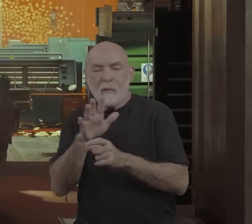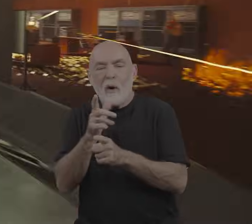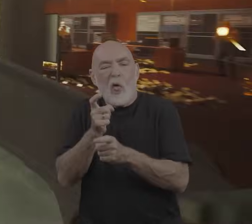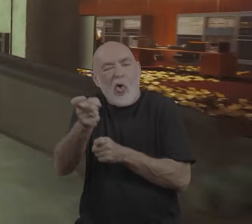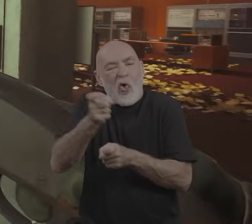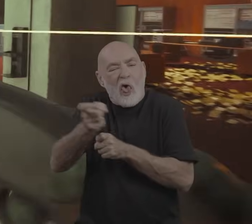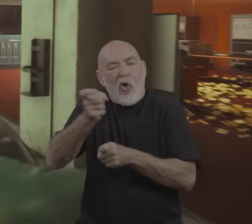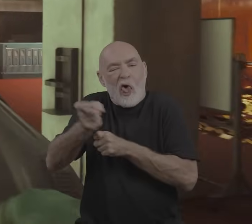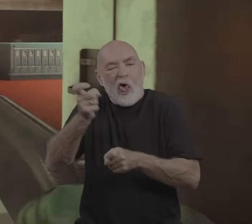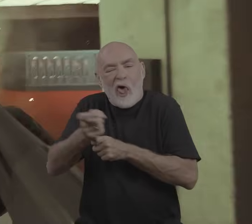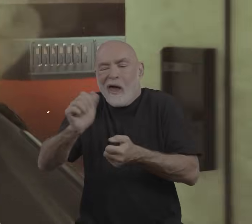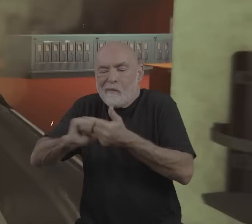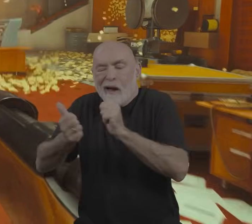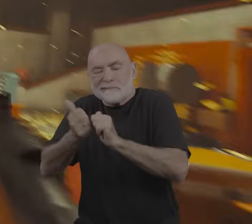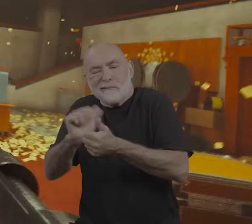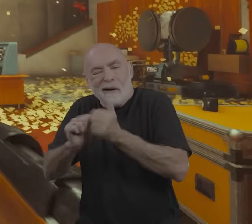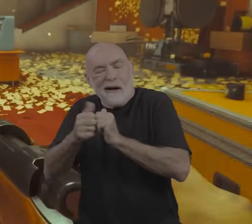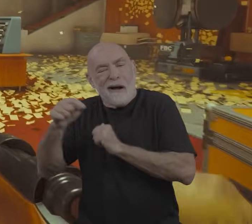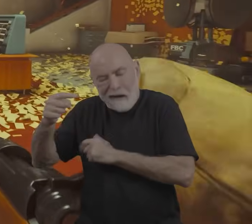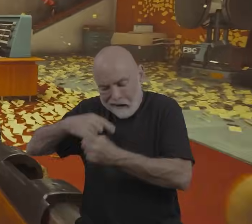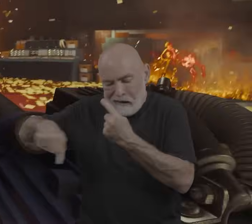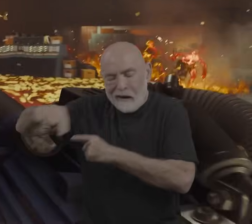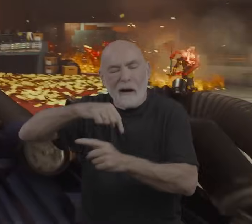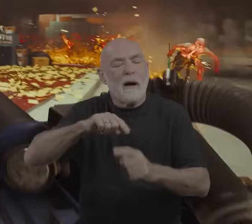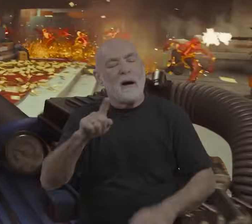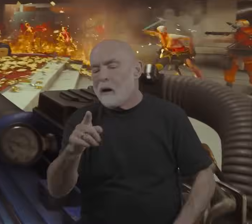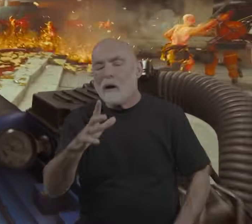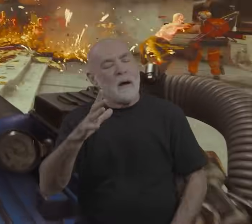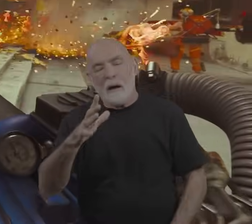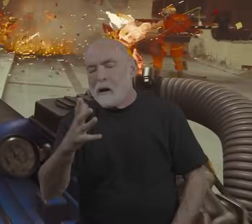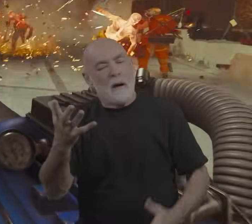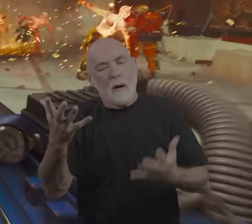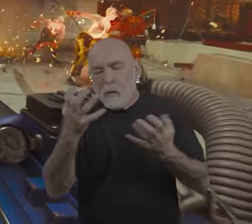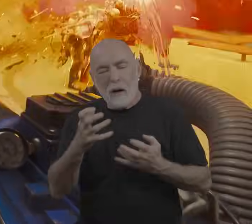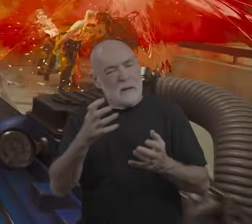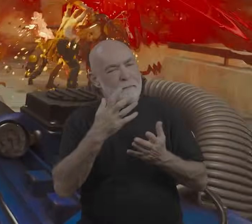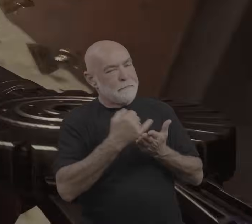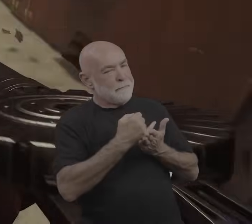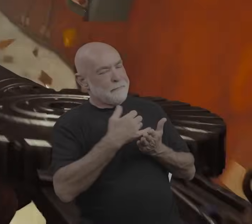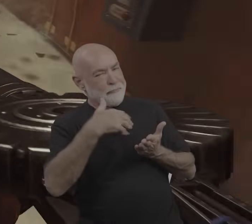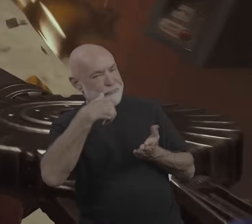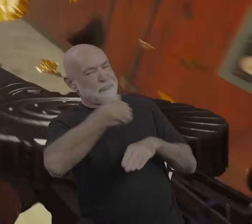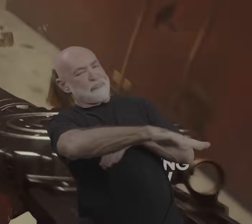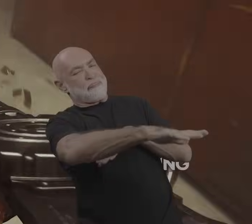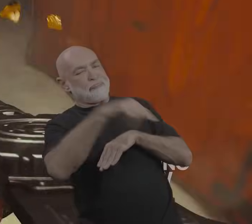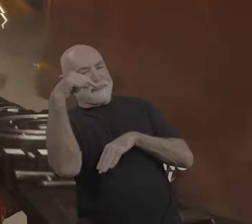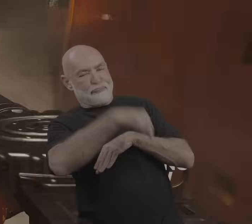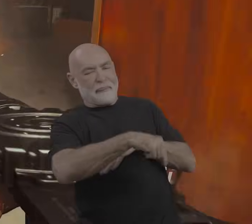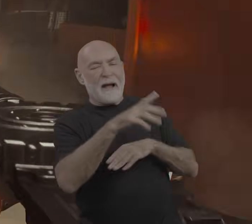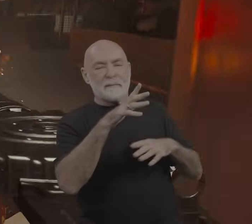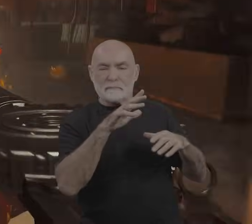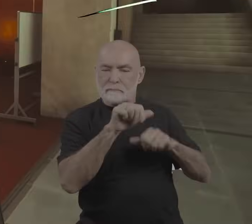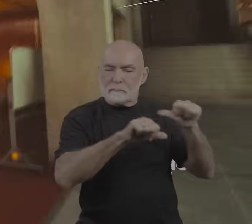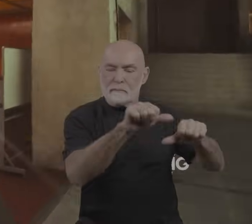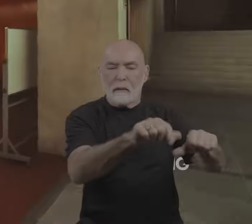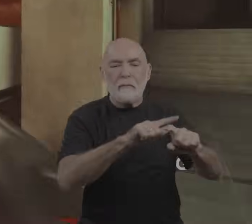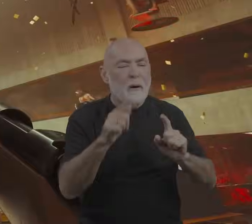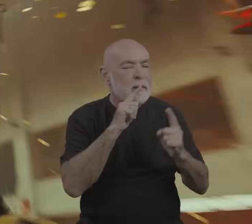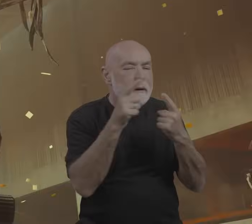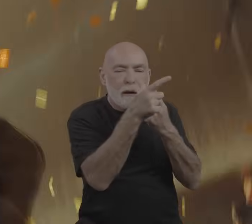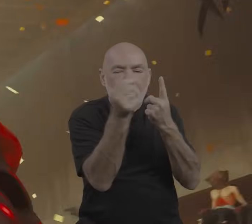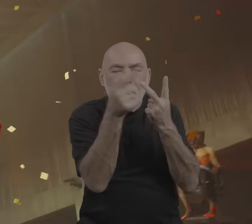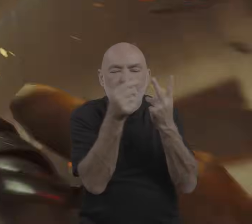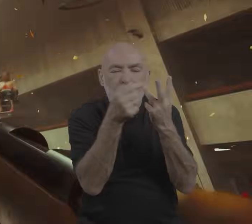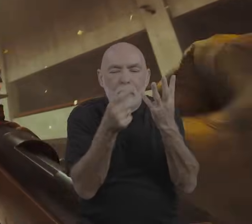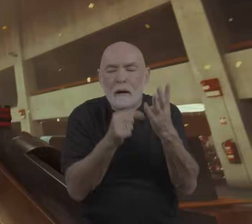around with your mates and just kind of have fun thing, we didn't want to totally like betray that franchise, but we did want to take those kind of recipe